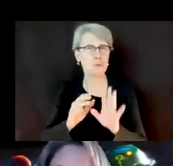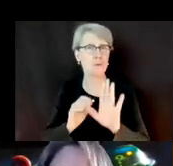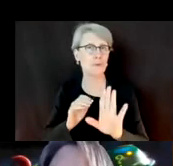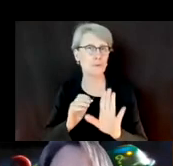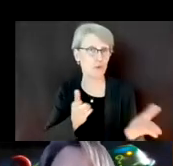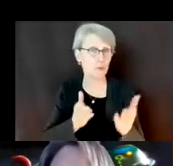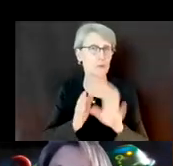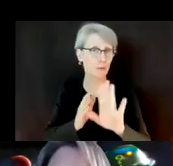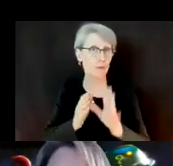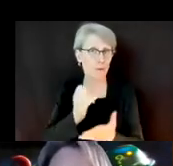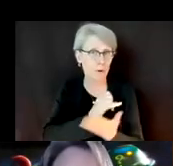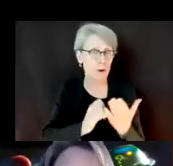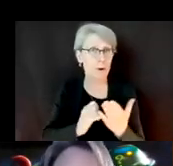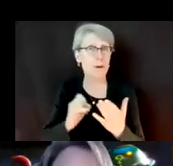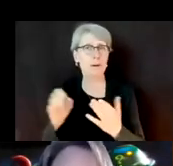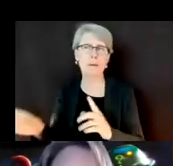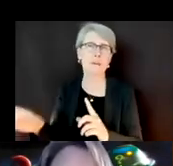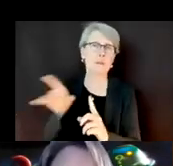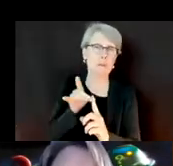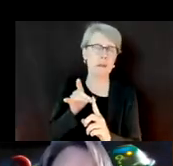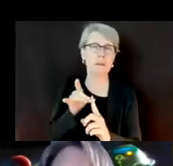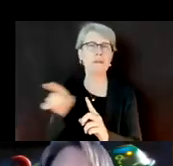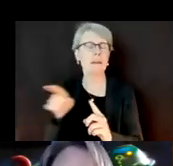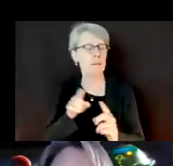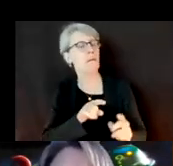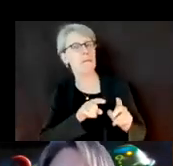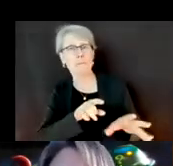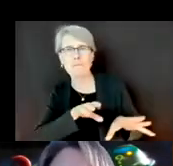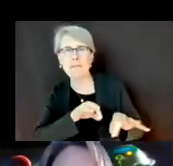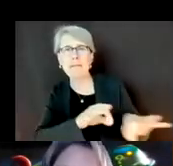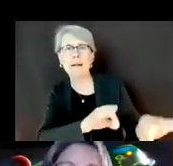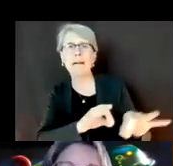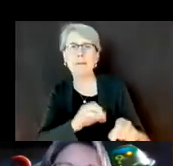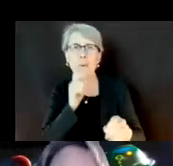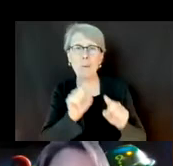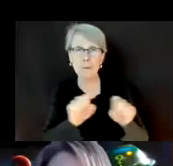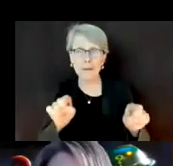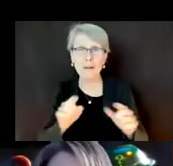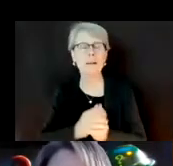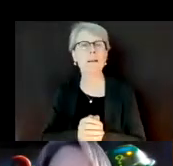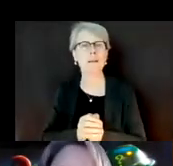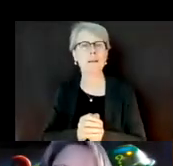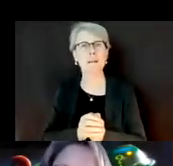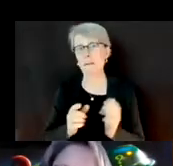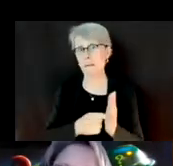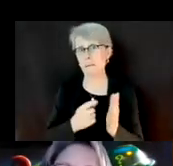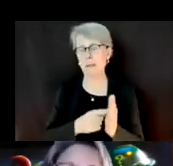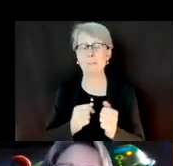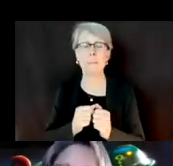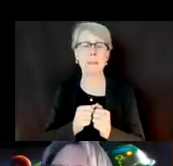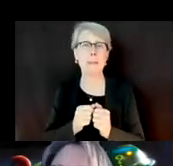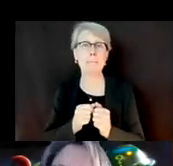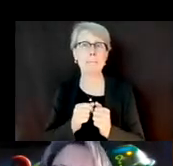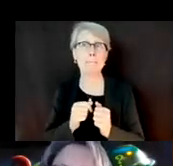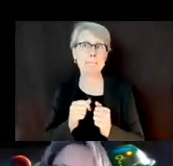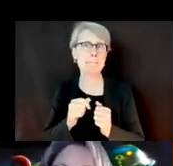or assume certain things about us. There's also things that can be even more personalized, right? That are very much